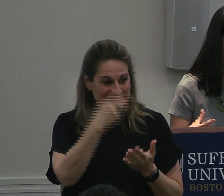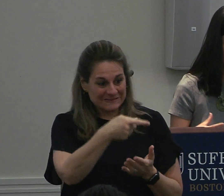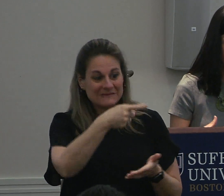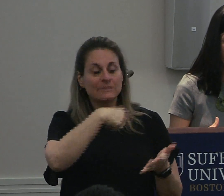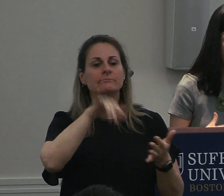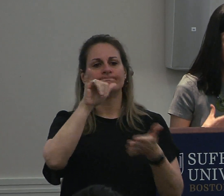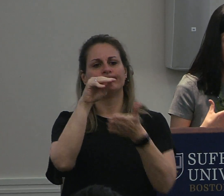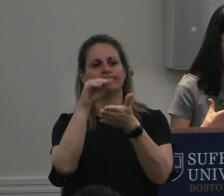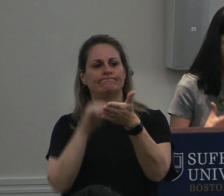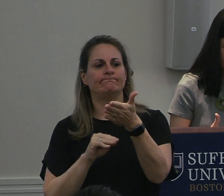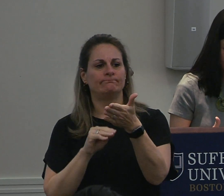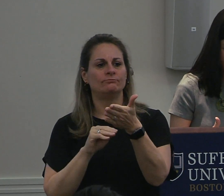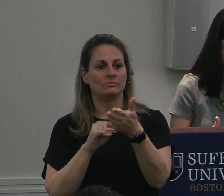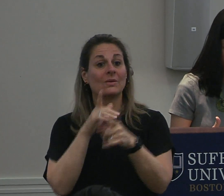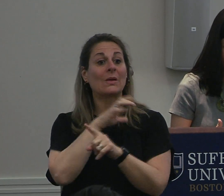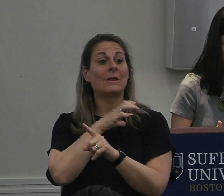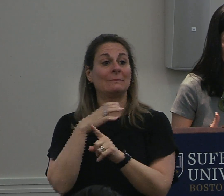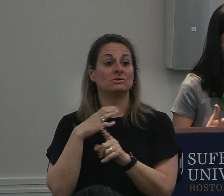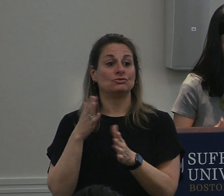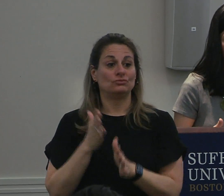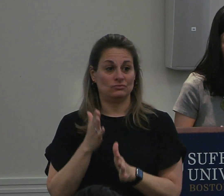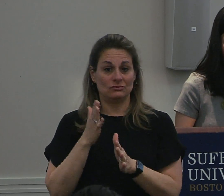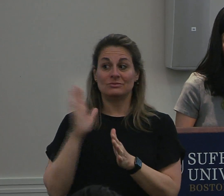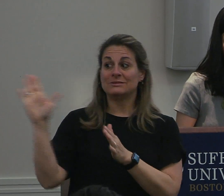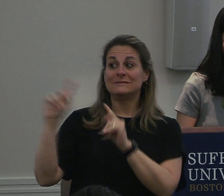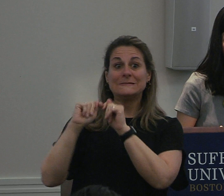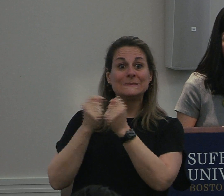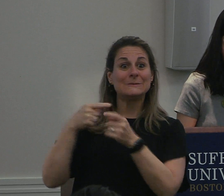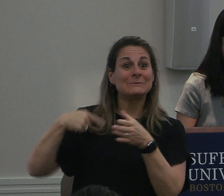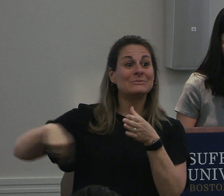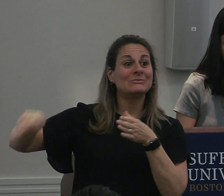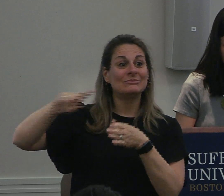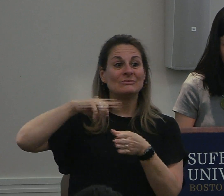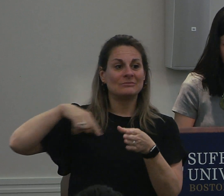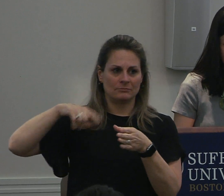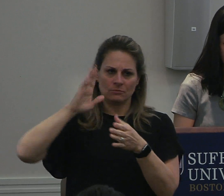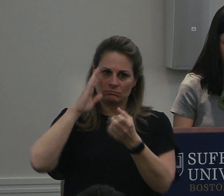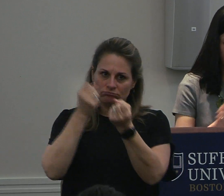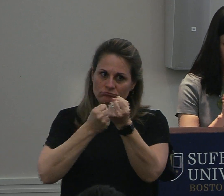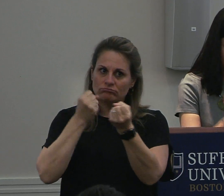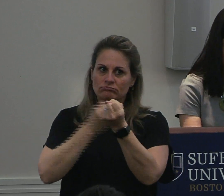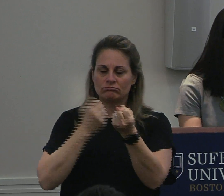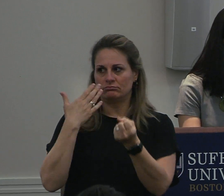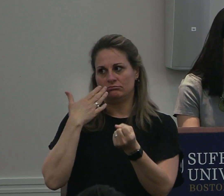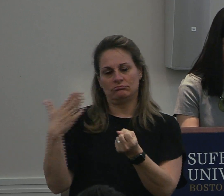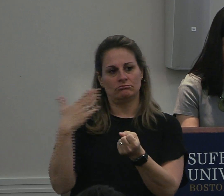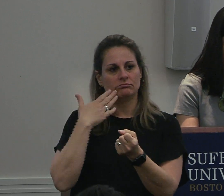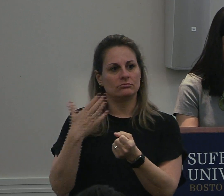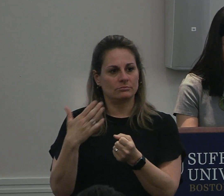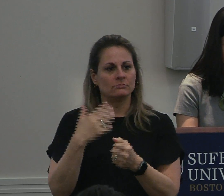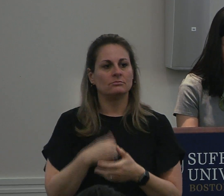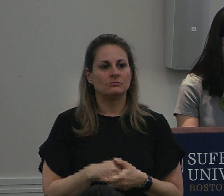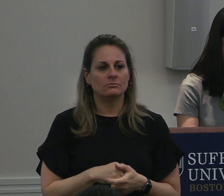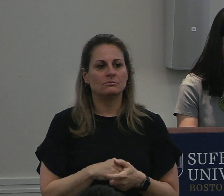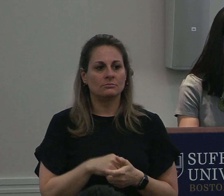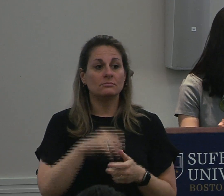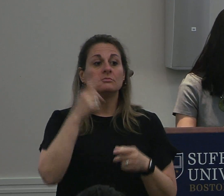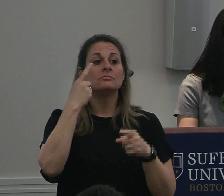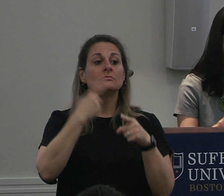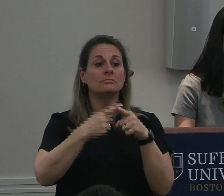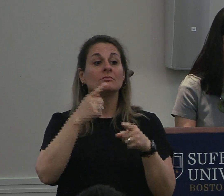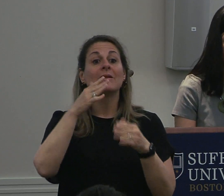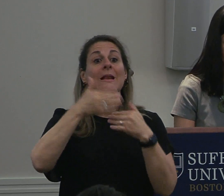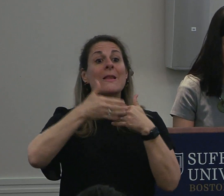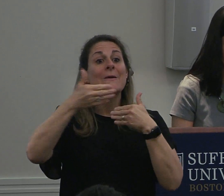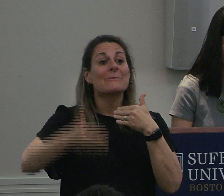her team are also always there as a resource, as are our neighborhood liaisons. And so this particular,